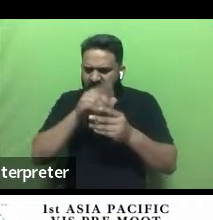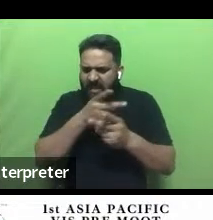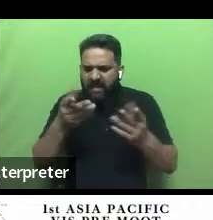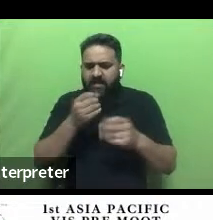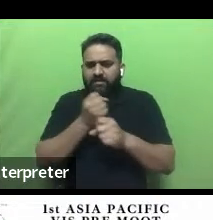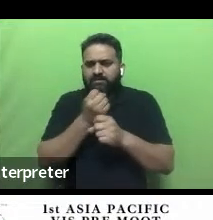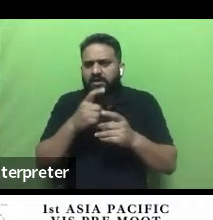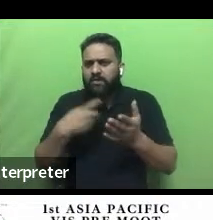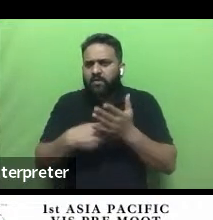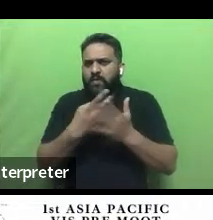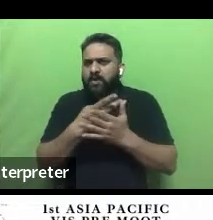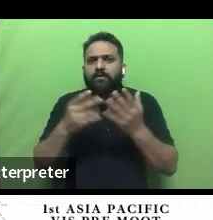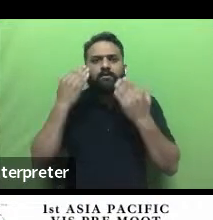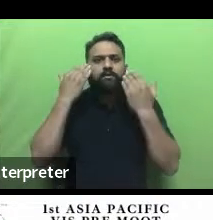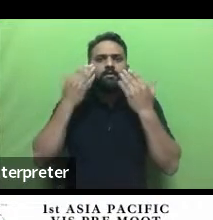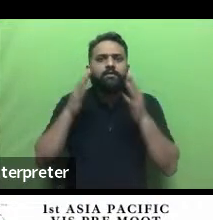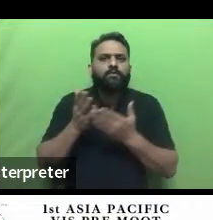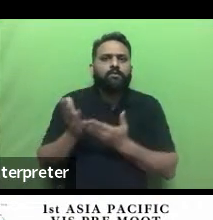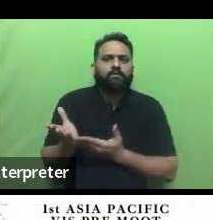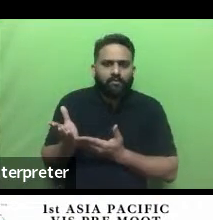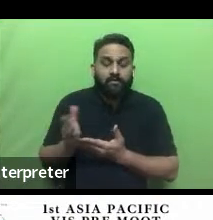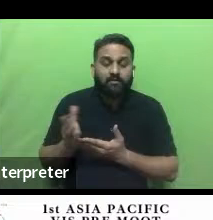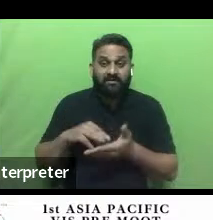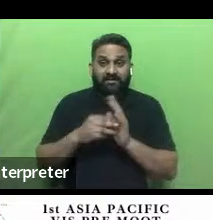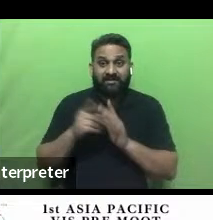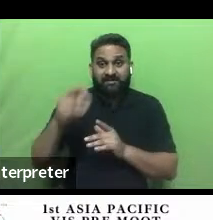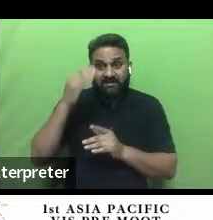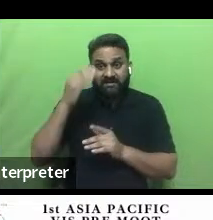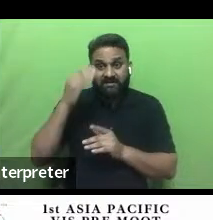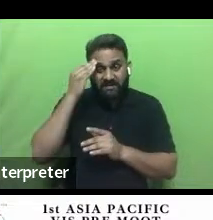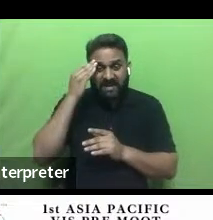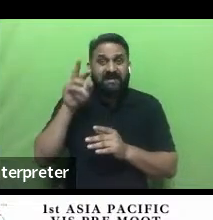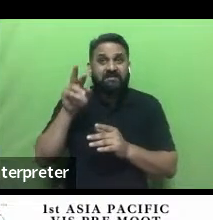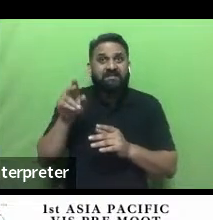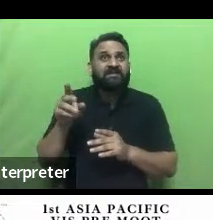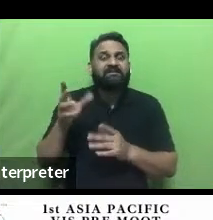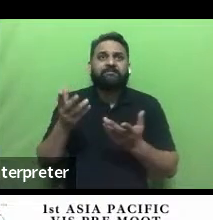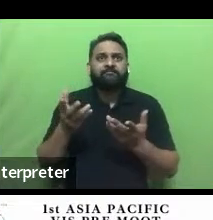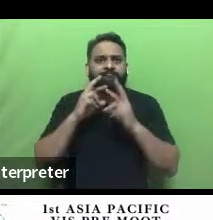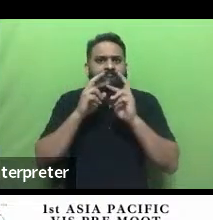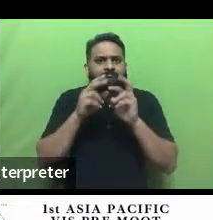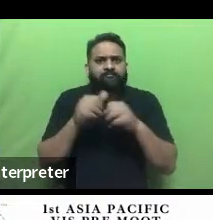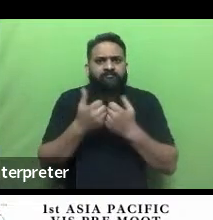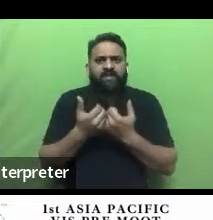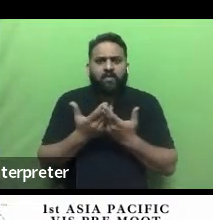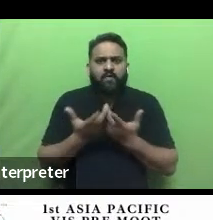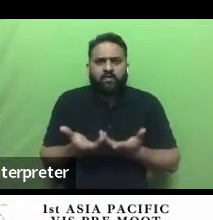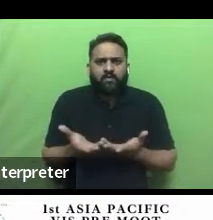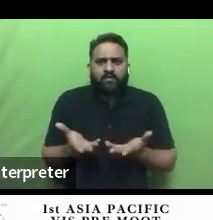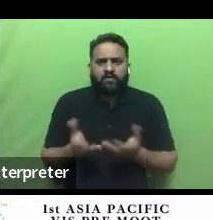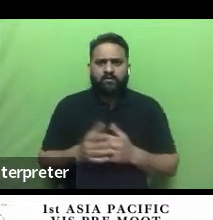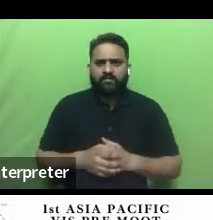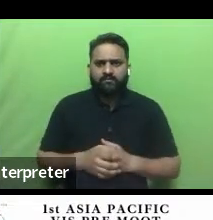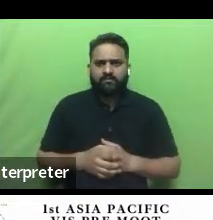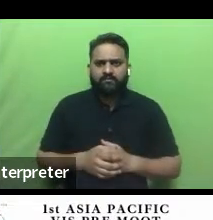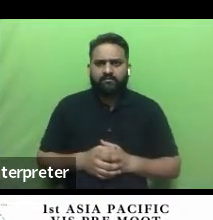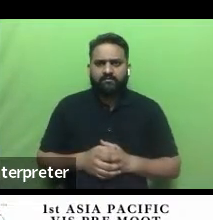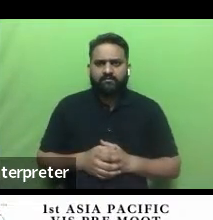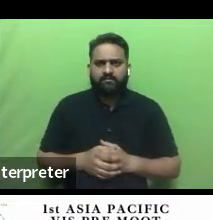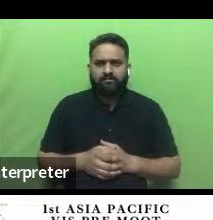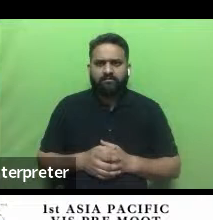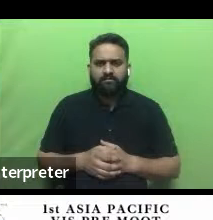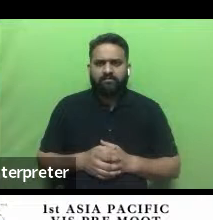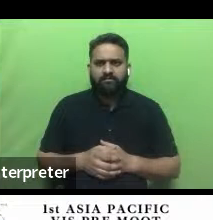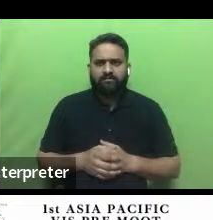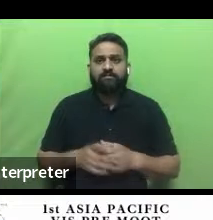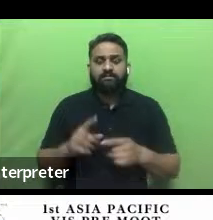conditions, such that her knowledge could be imputed to the respondent in the present case. What